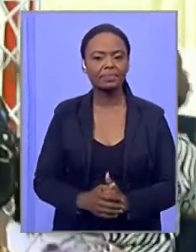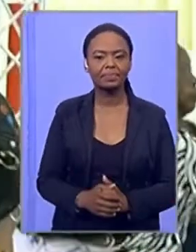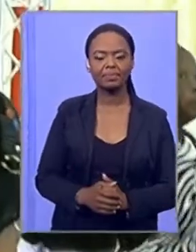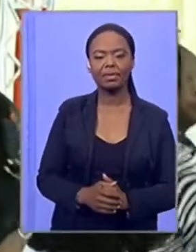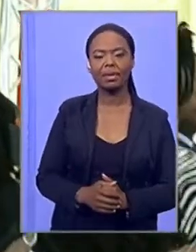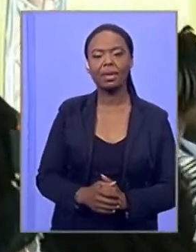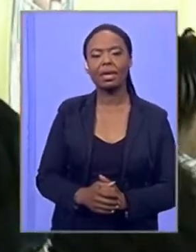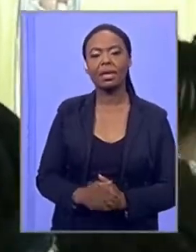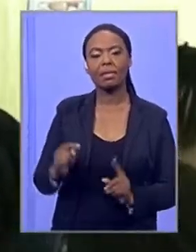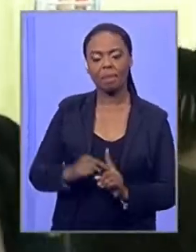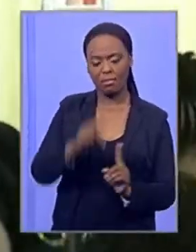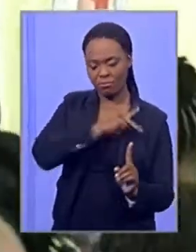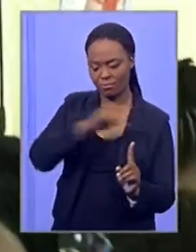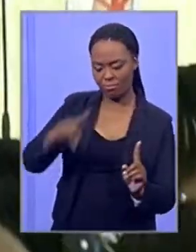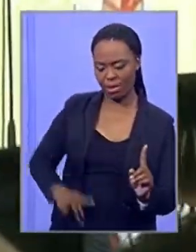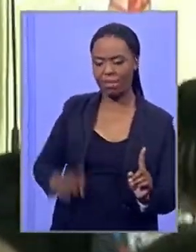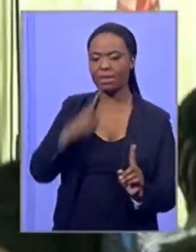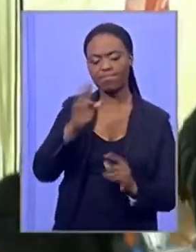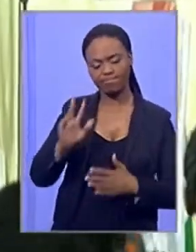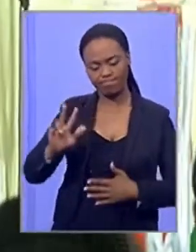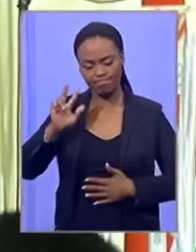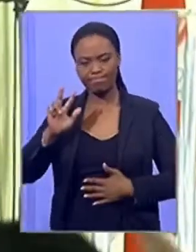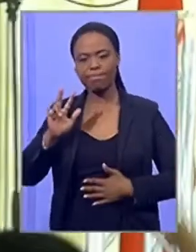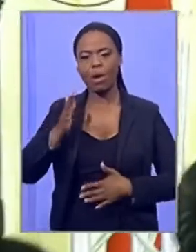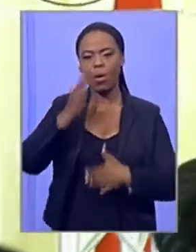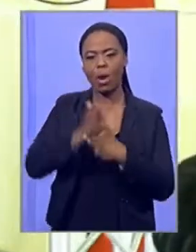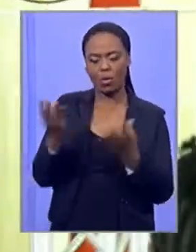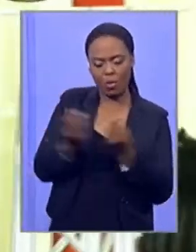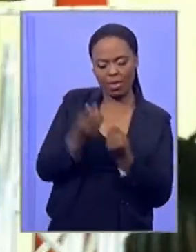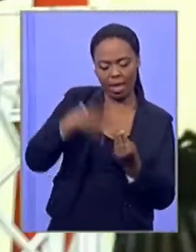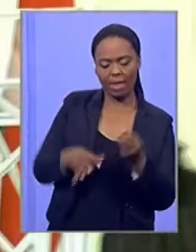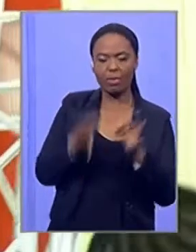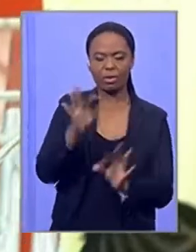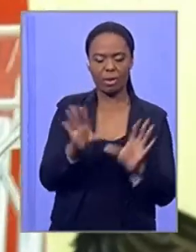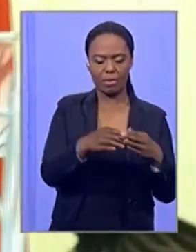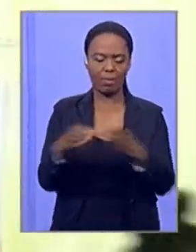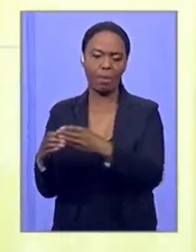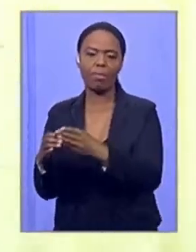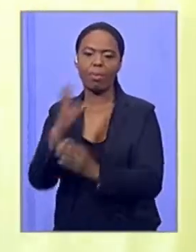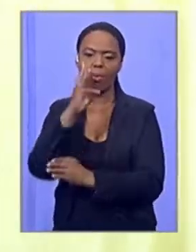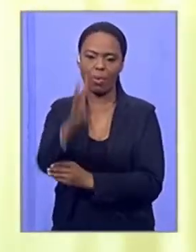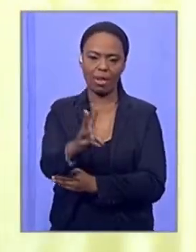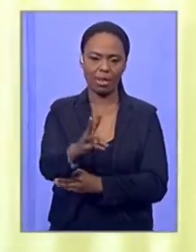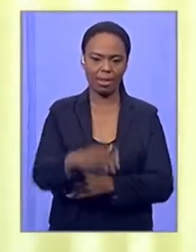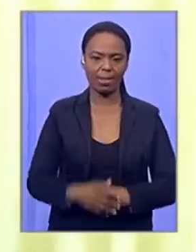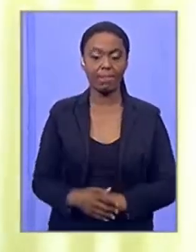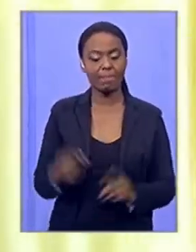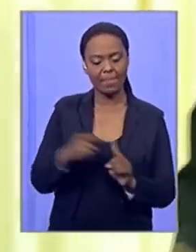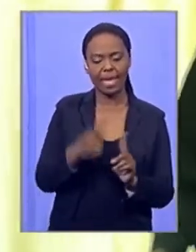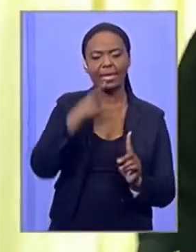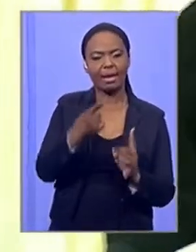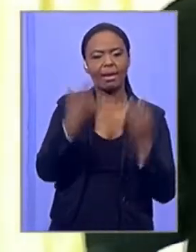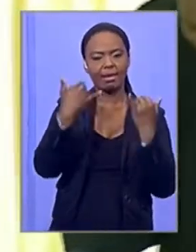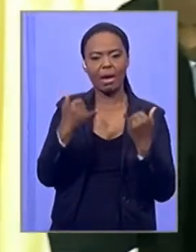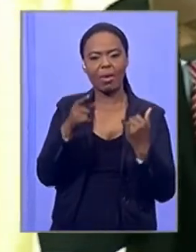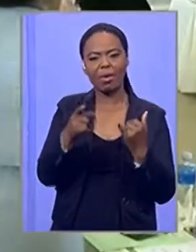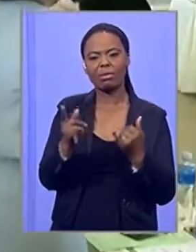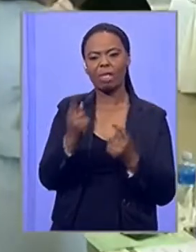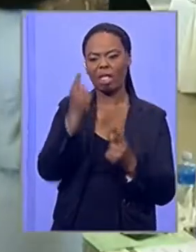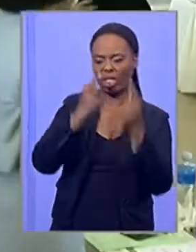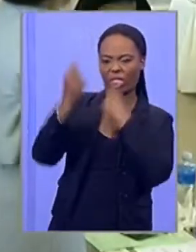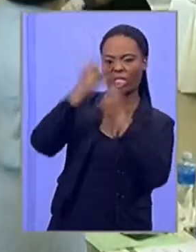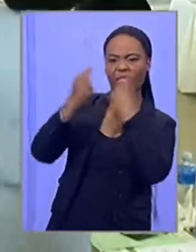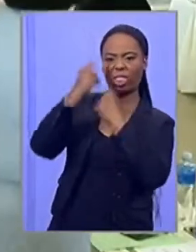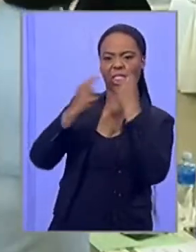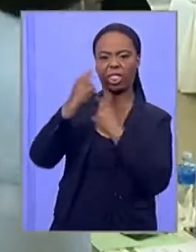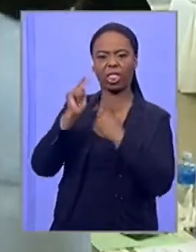Tonakgolo yo mosha yo o ikanne go dirisana le makoko a mangwe a sepolotiki. Fa puong ya gagwe o kgapetse thoko ditatofatso kgatlhanong